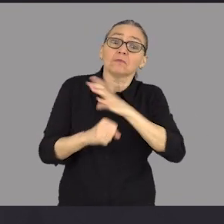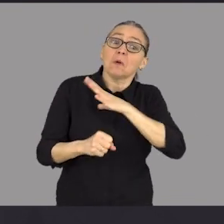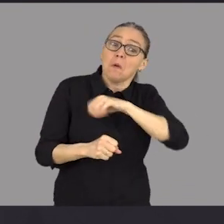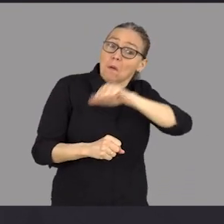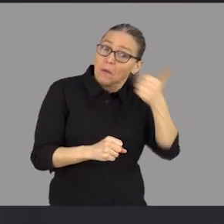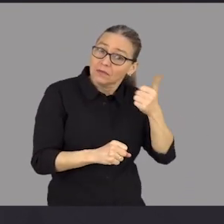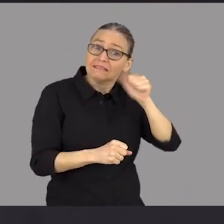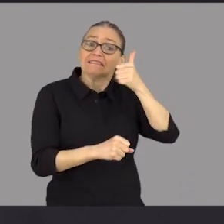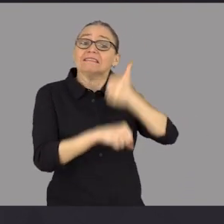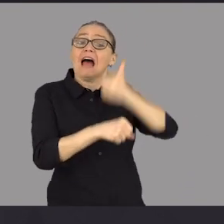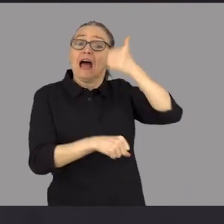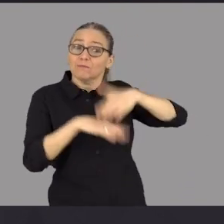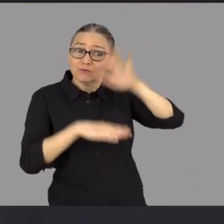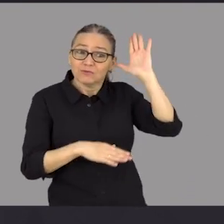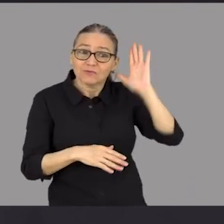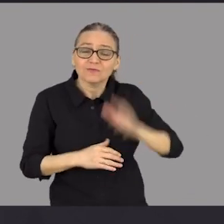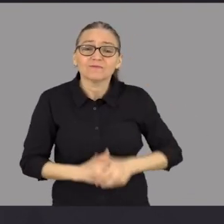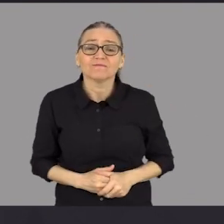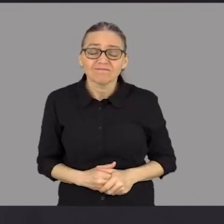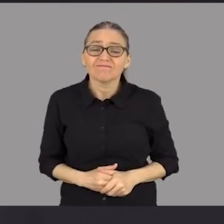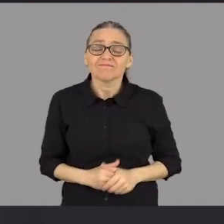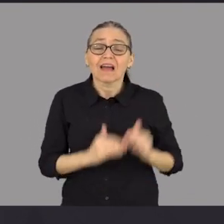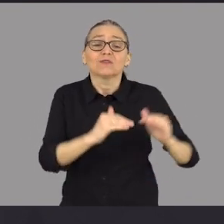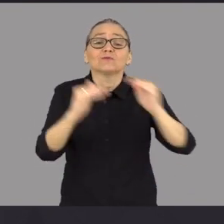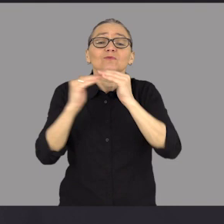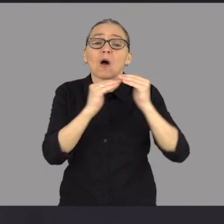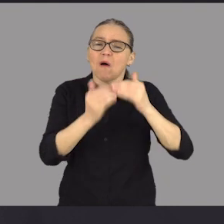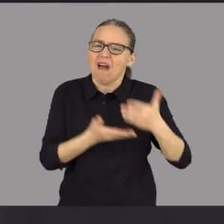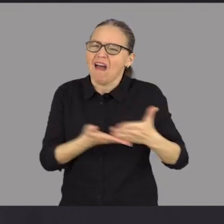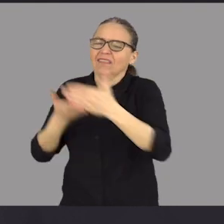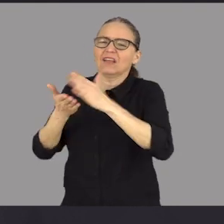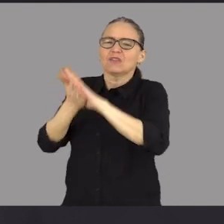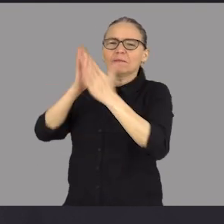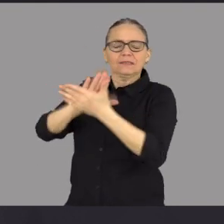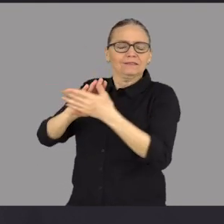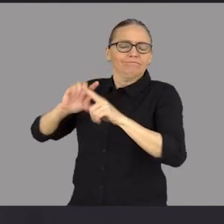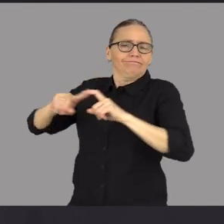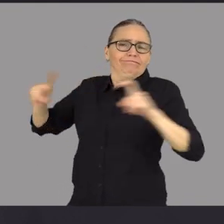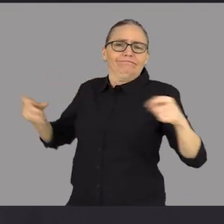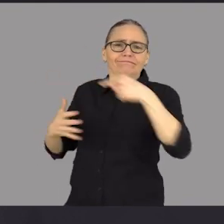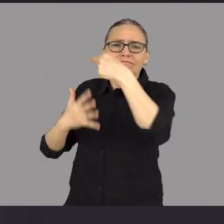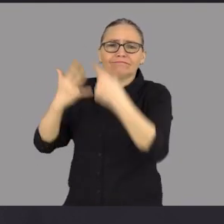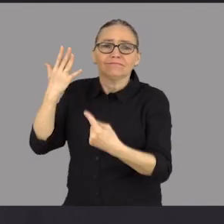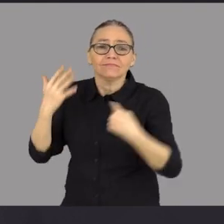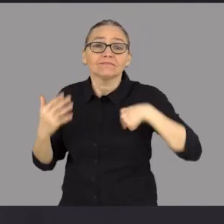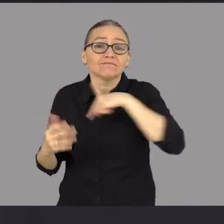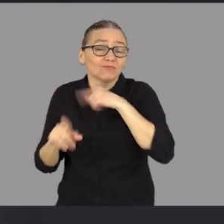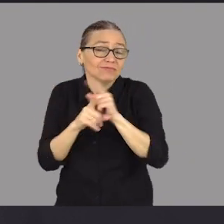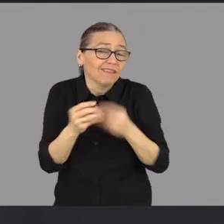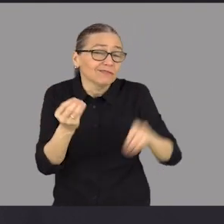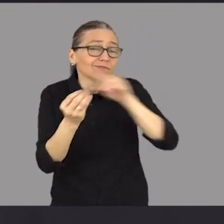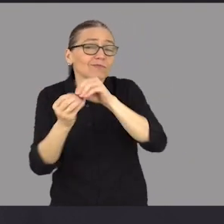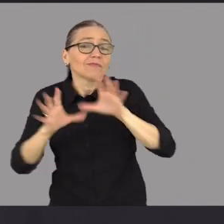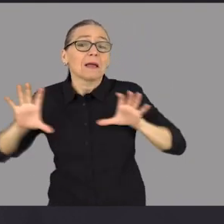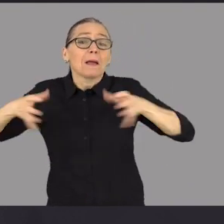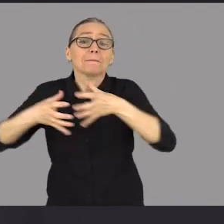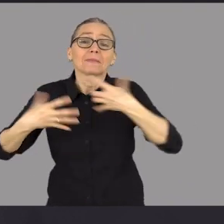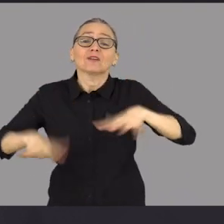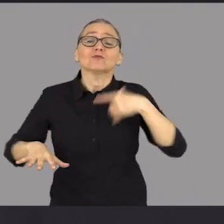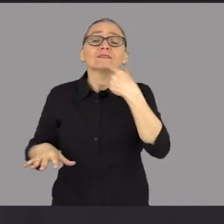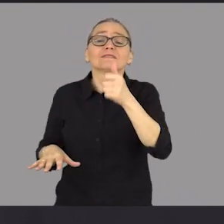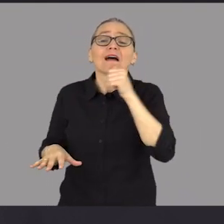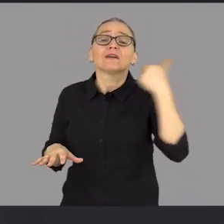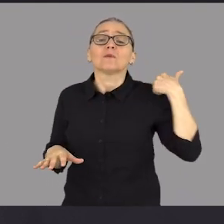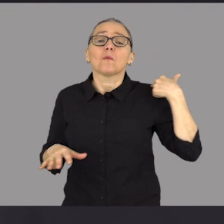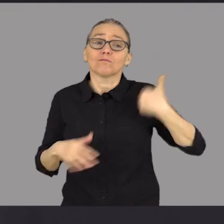years experience, and some with even over 10 years. Being inclusive has helped our business in a few ways. Is that it has added